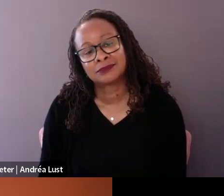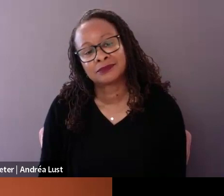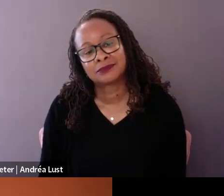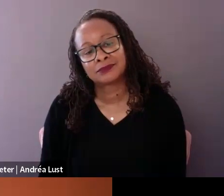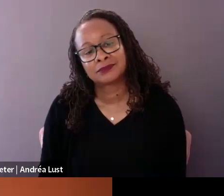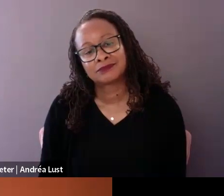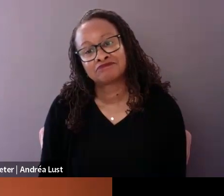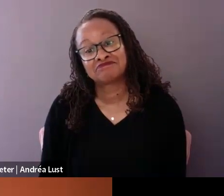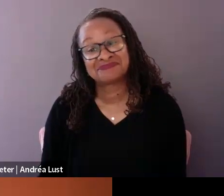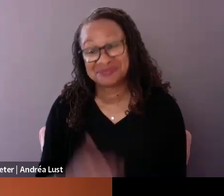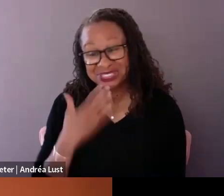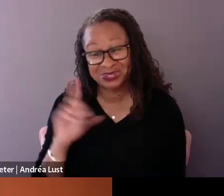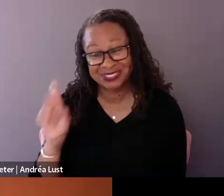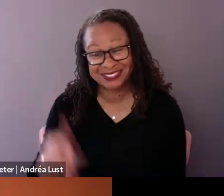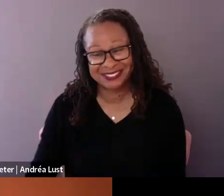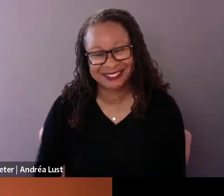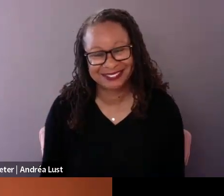Yeah, that is a good question.